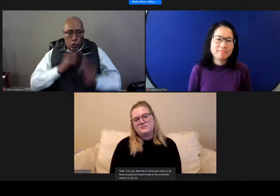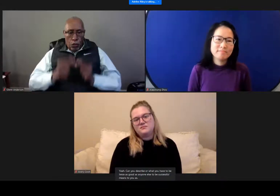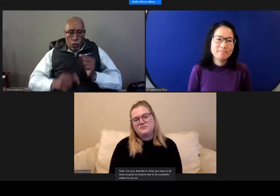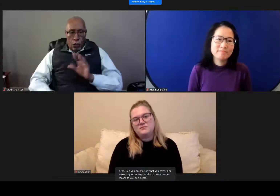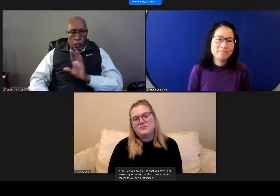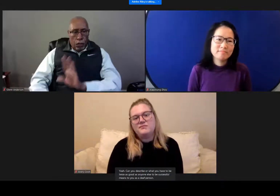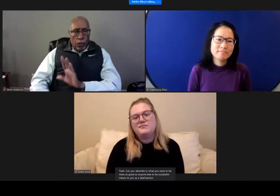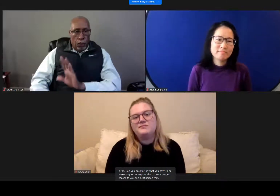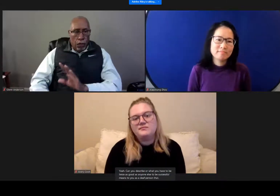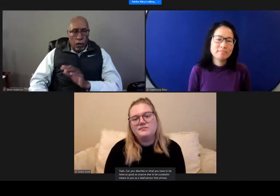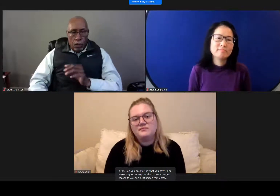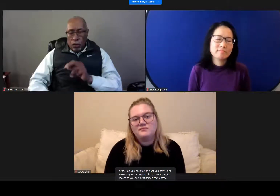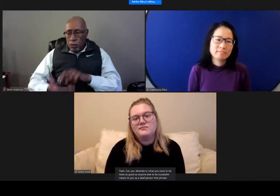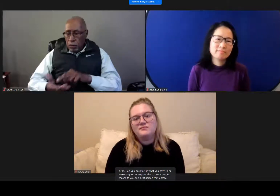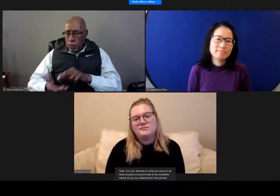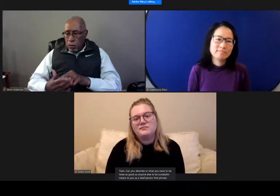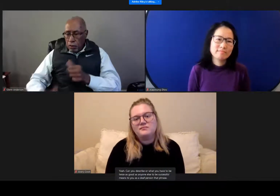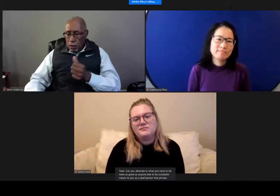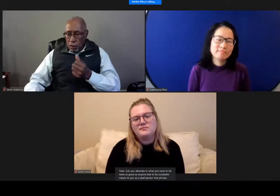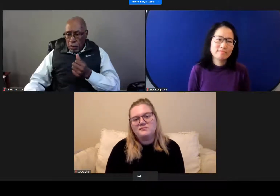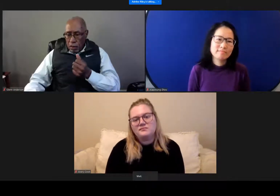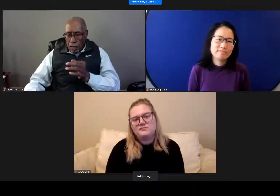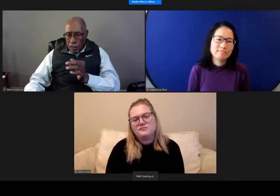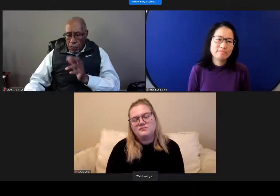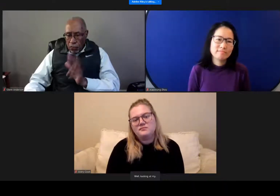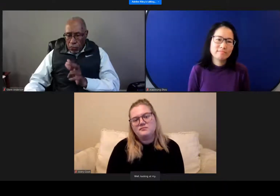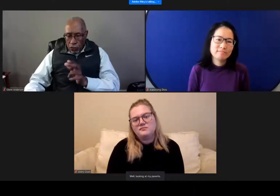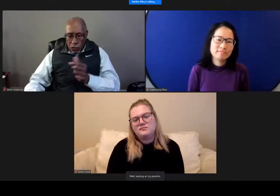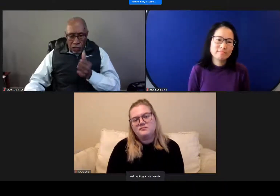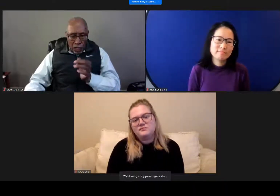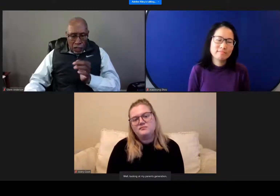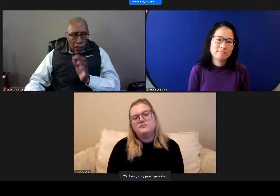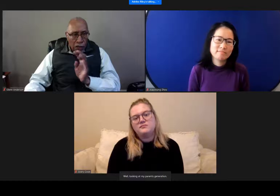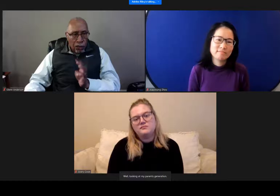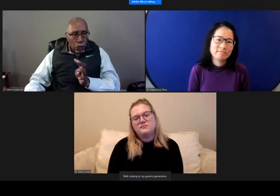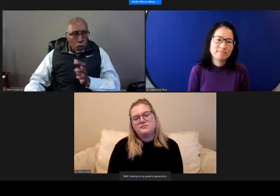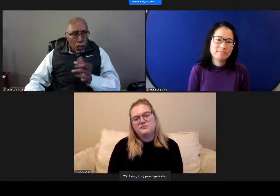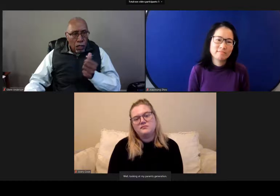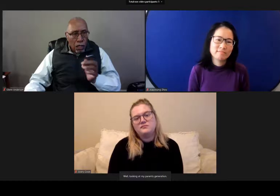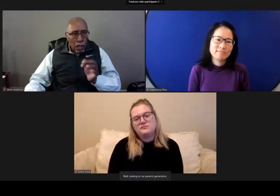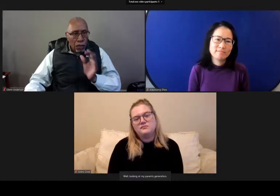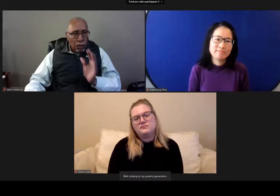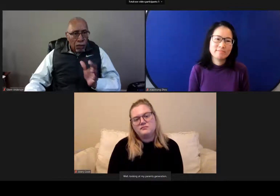deaf person, that phrase? Well, looking at my parents' generation,